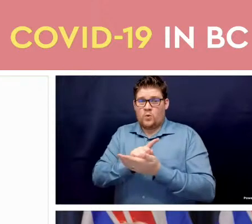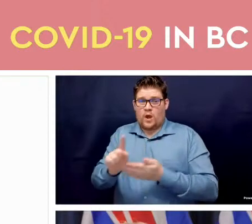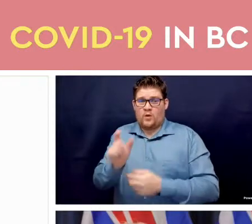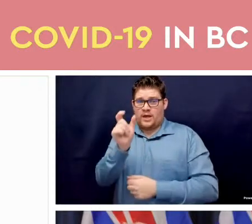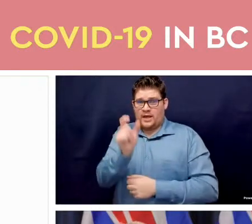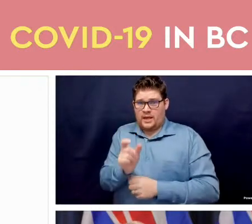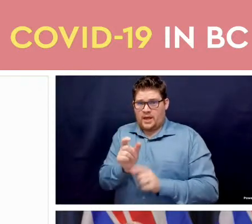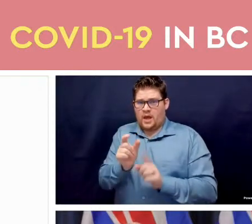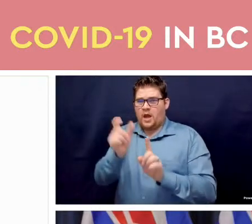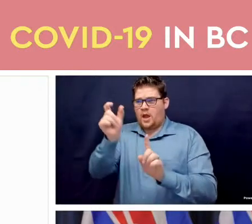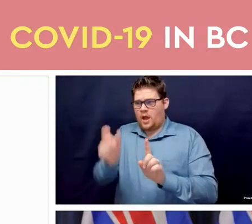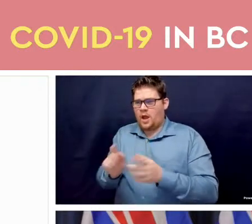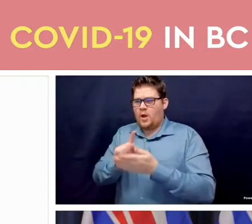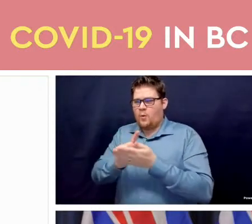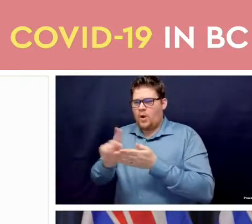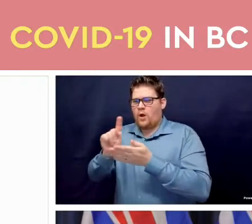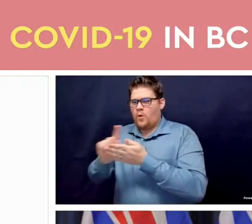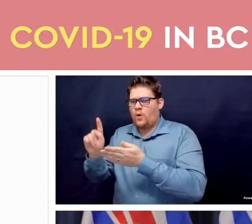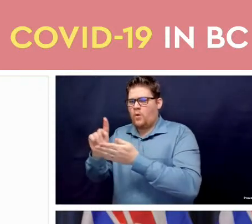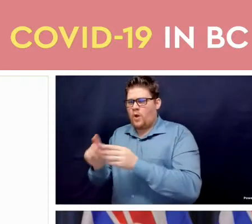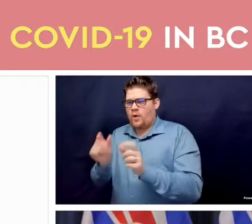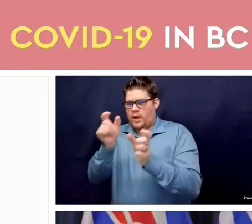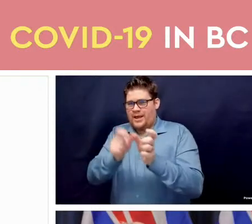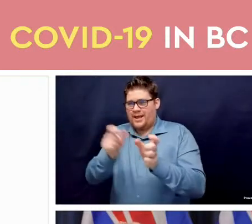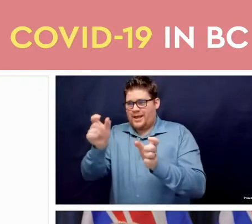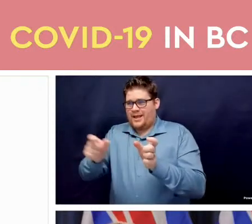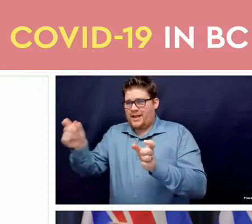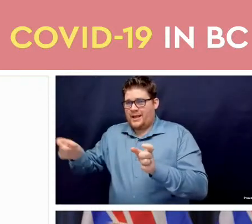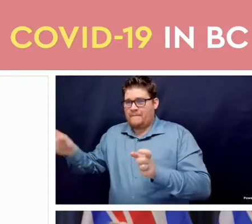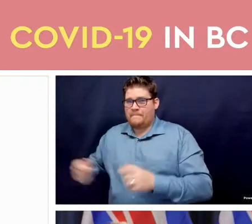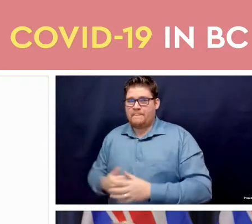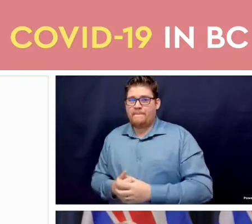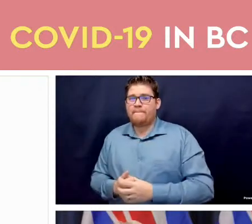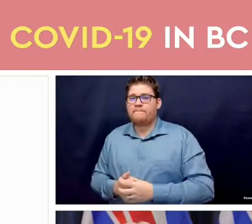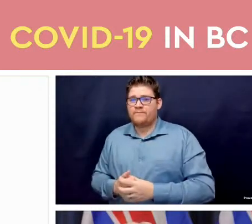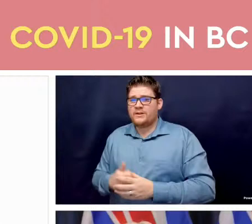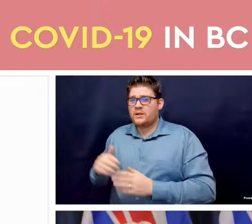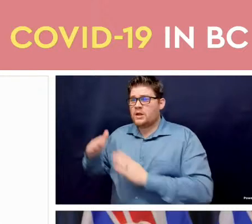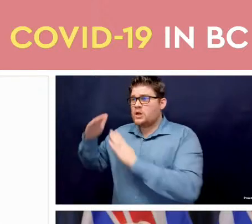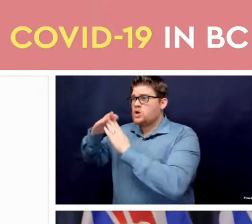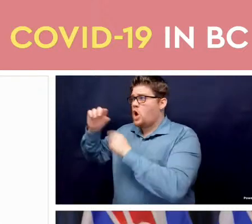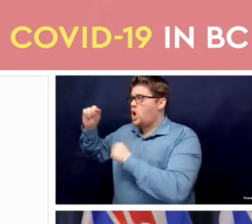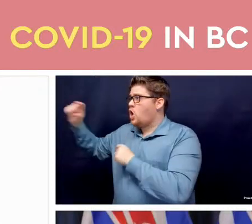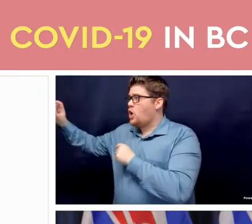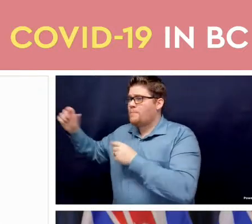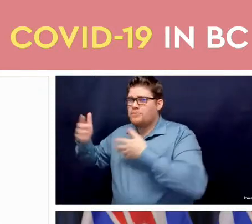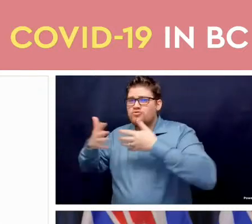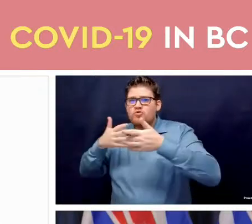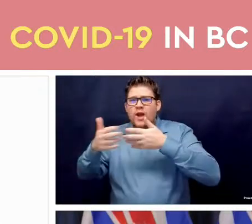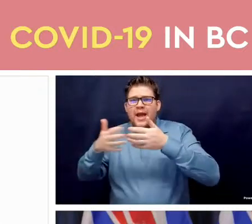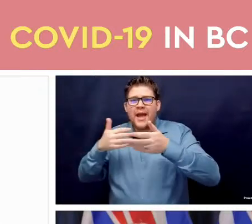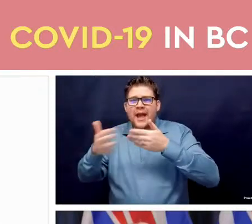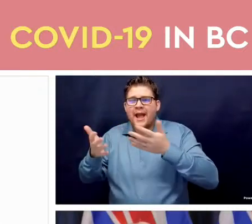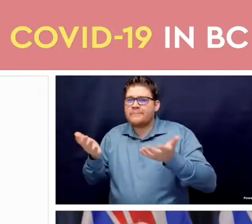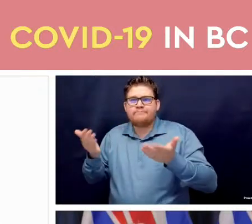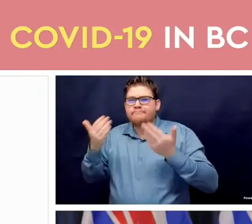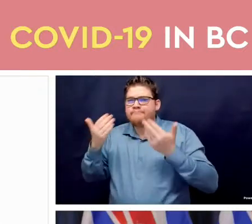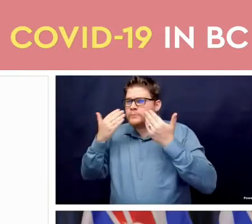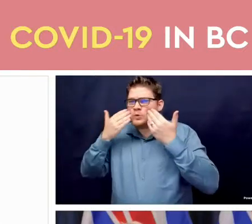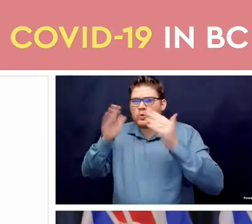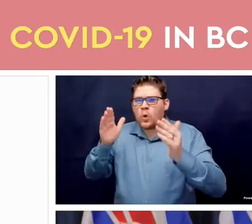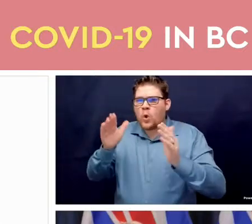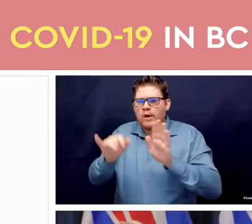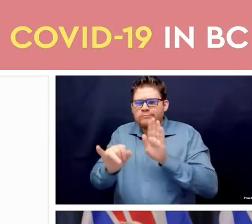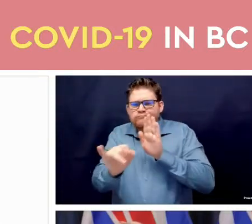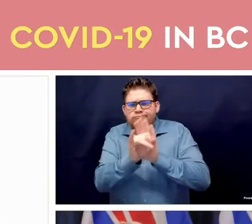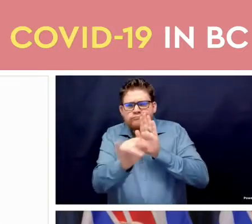those sequences. But what this helps us understand is, for those that we know are Omicron, are they in any way different? And this gets